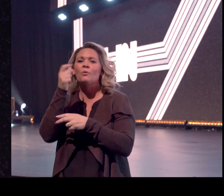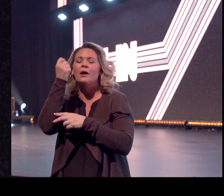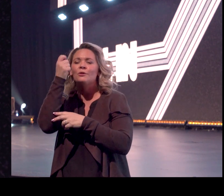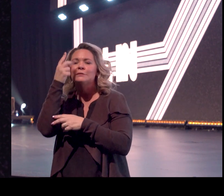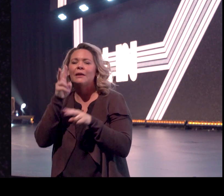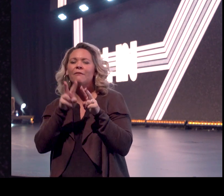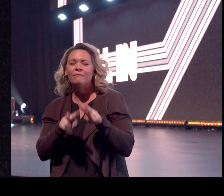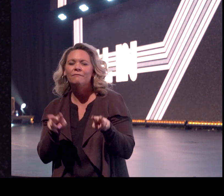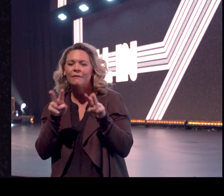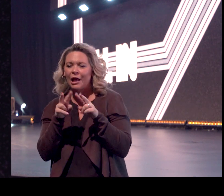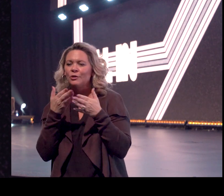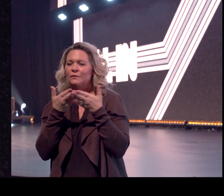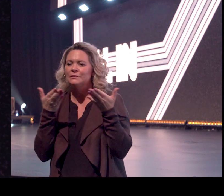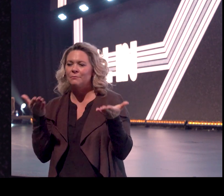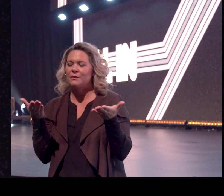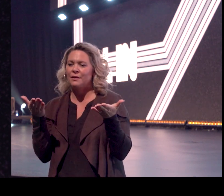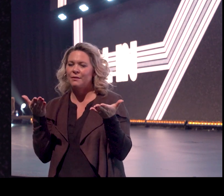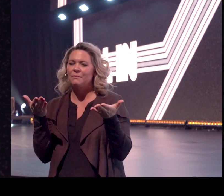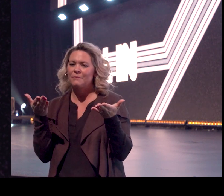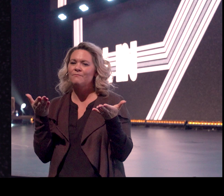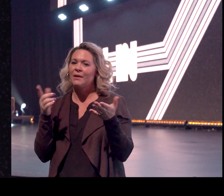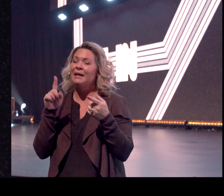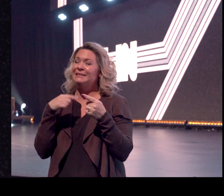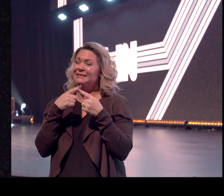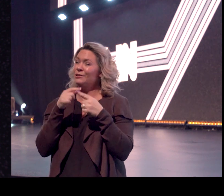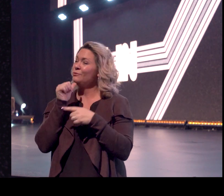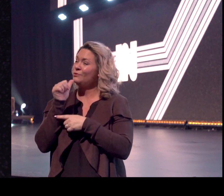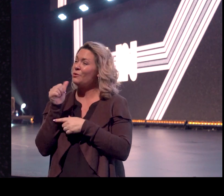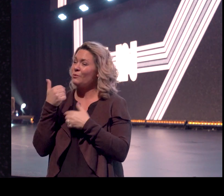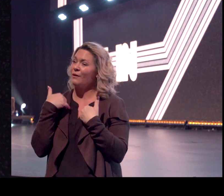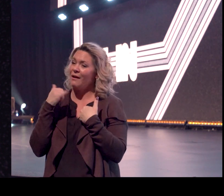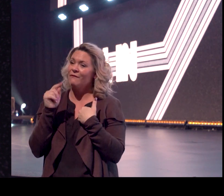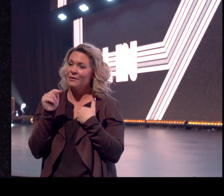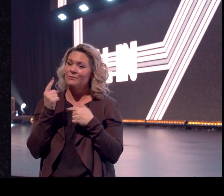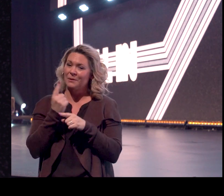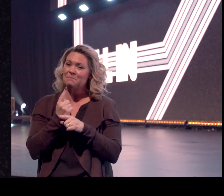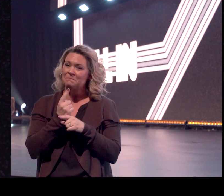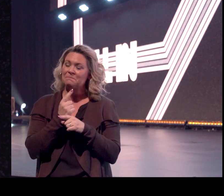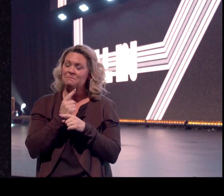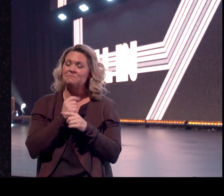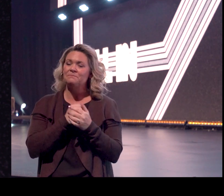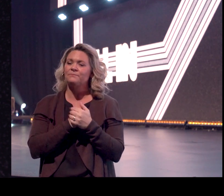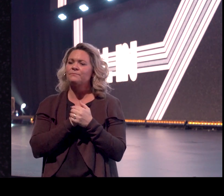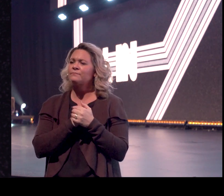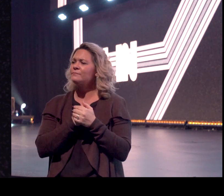Because sometimes you don't understand the value of something until you don't have it.